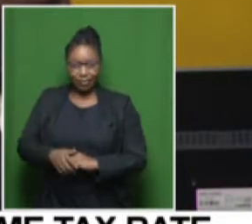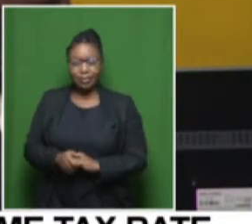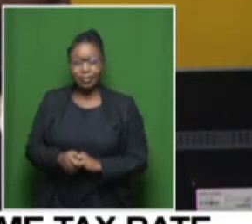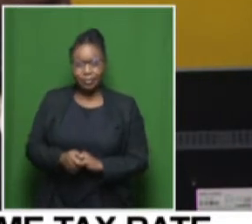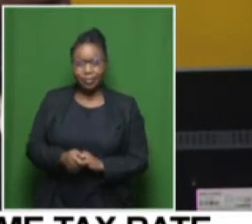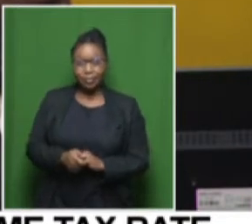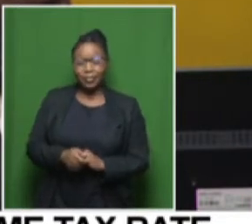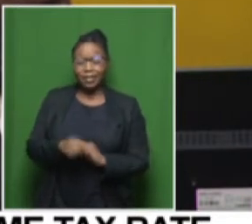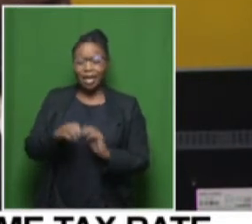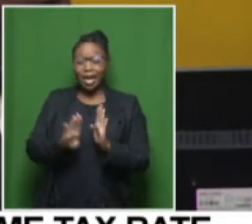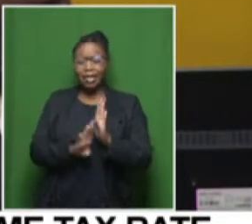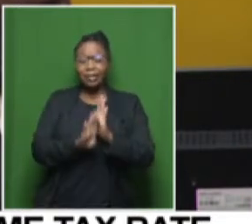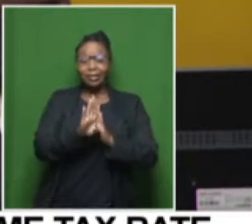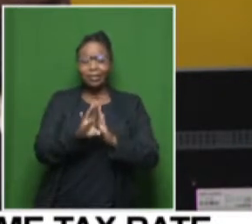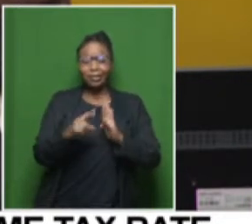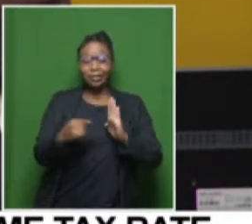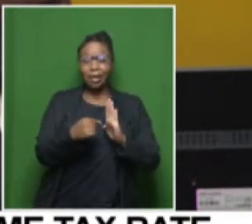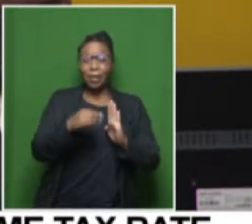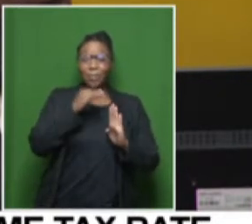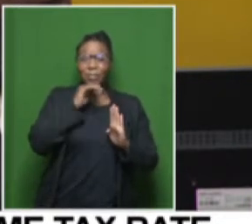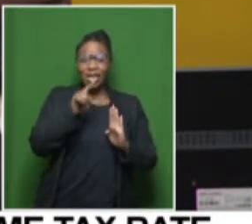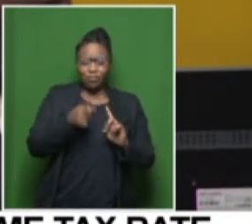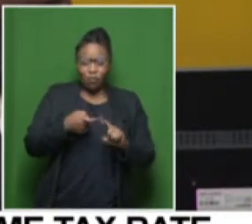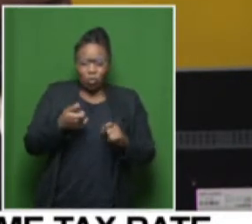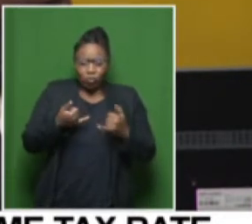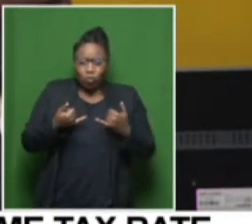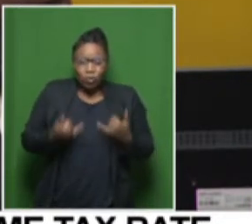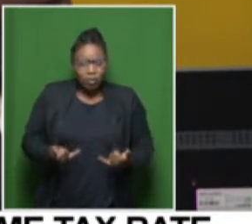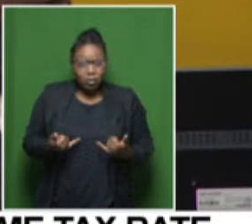means that as from today,